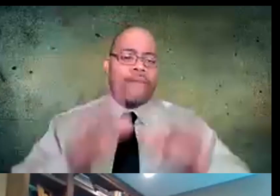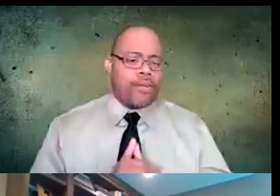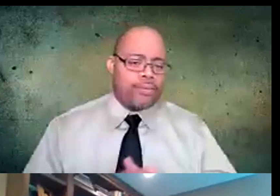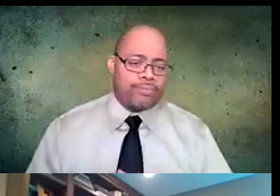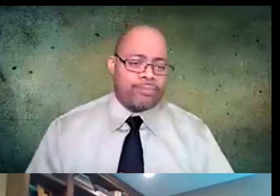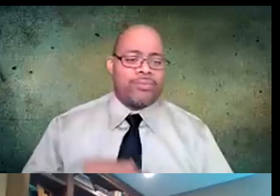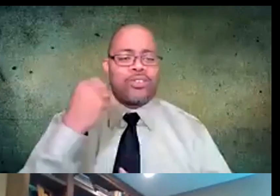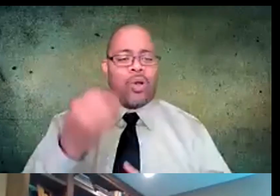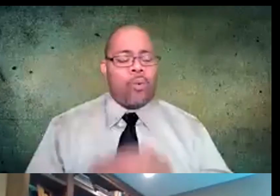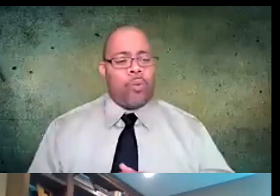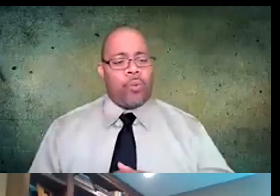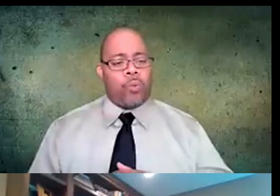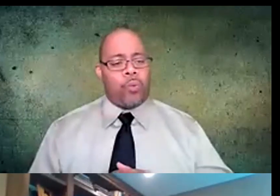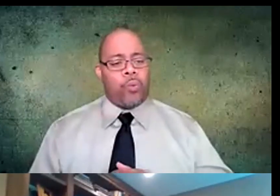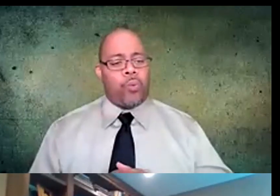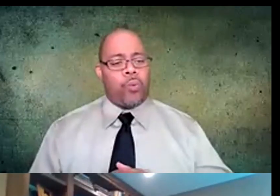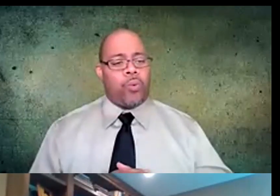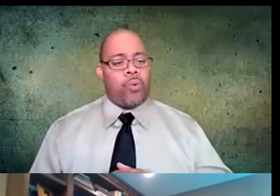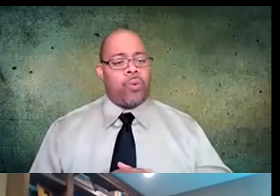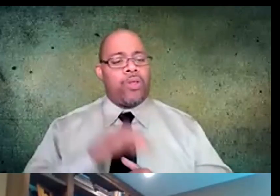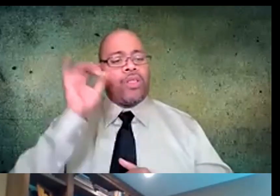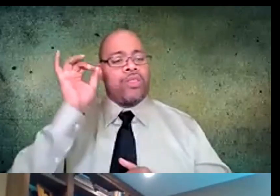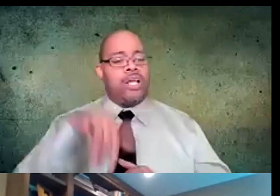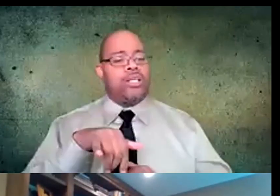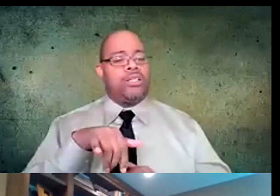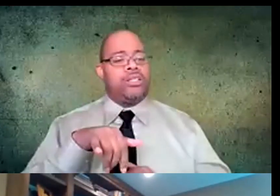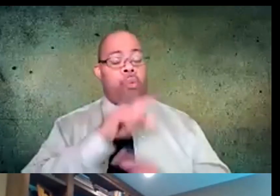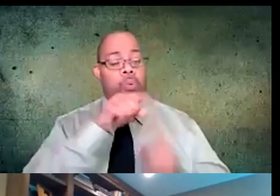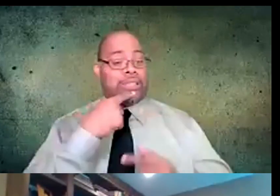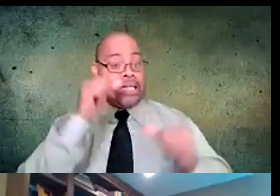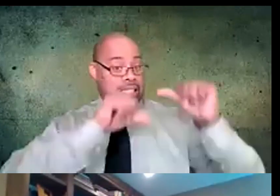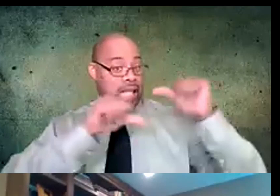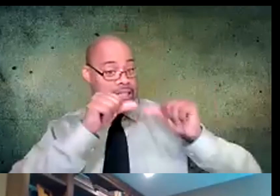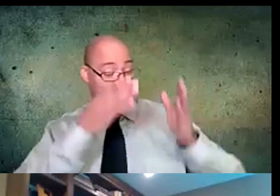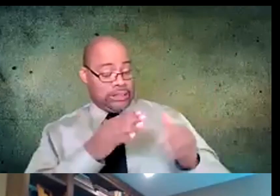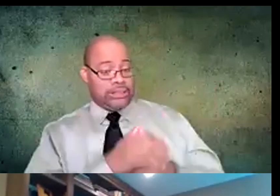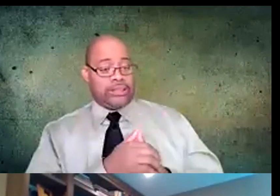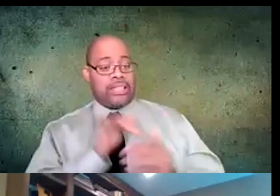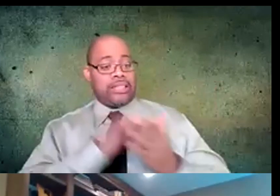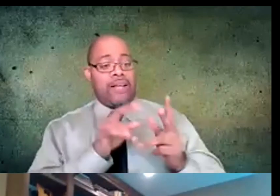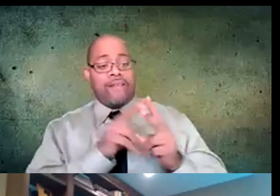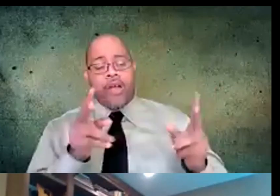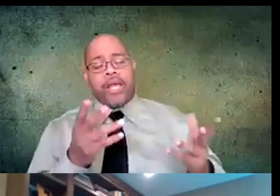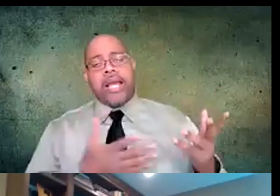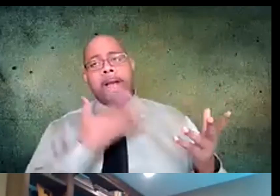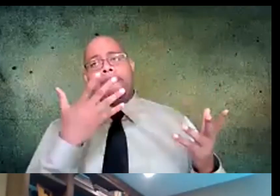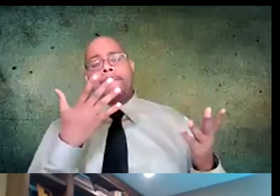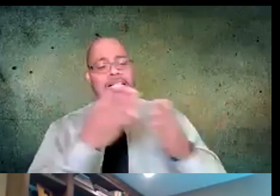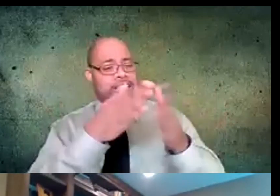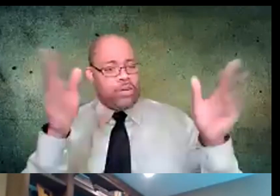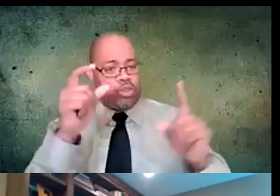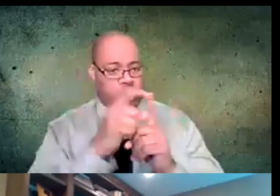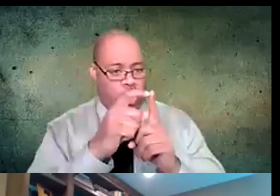So, you know, when we say scientist, it's a very general